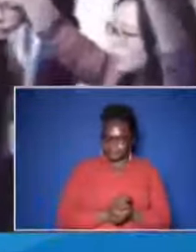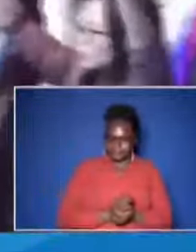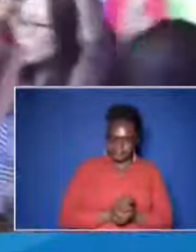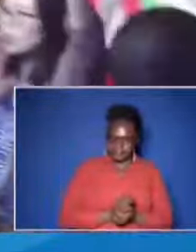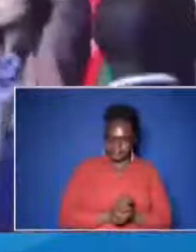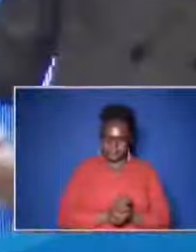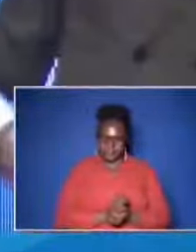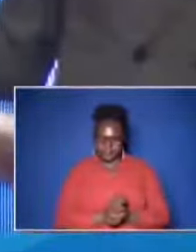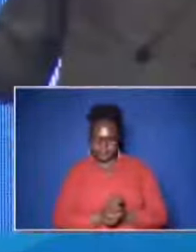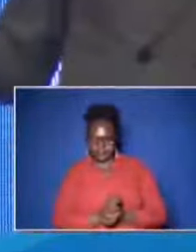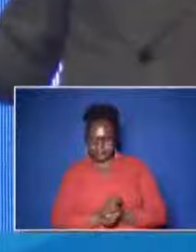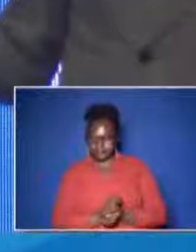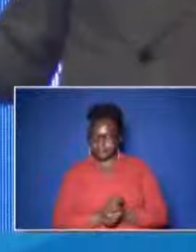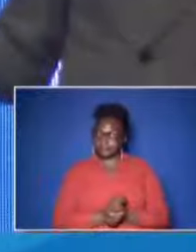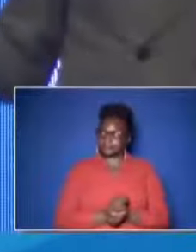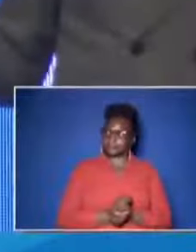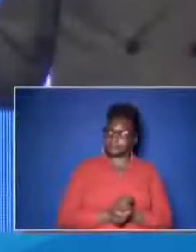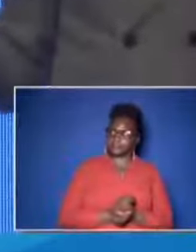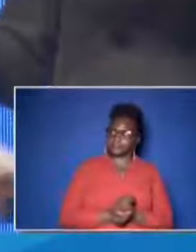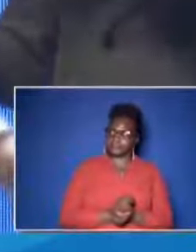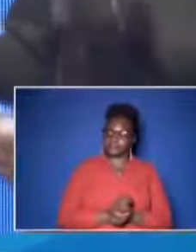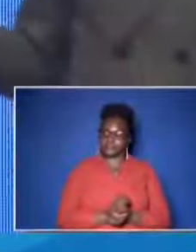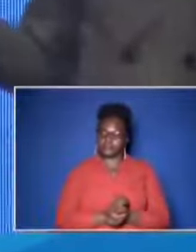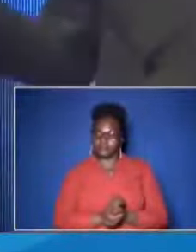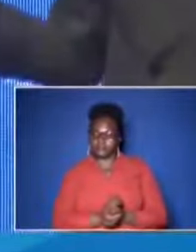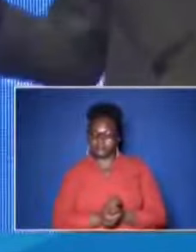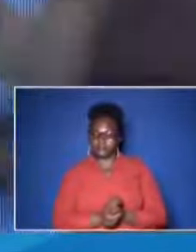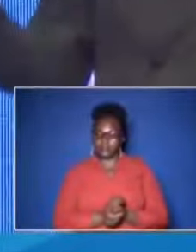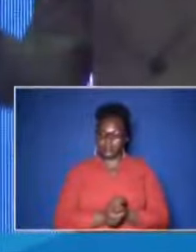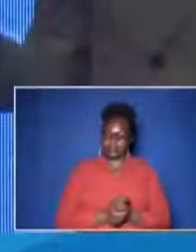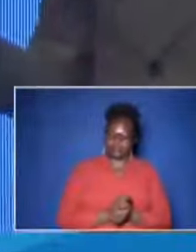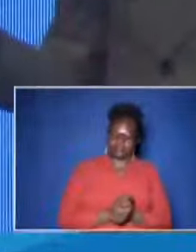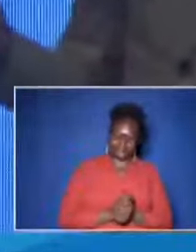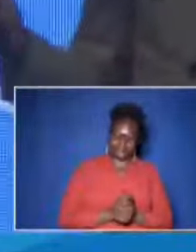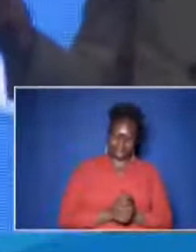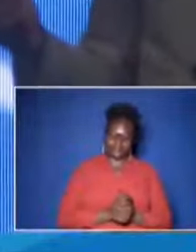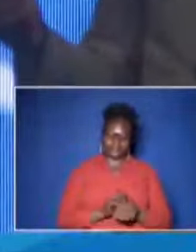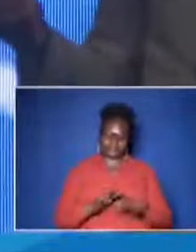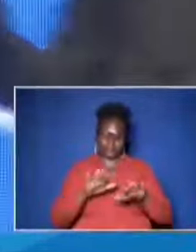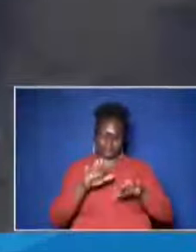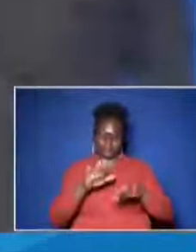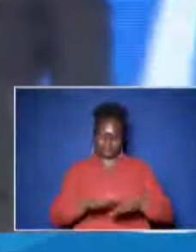get them up here get them on the platform get them on the